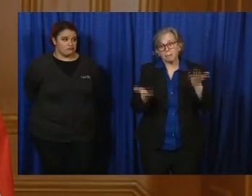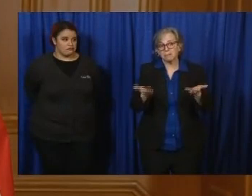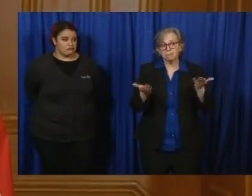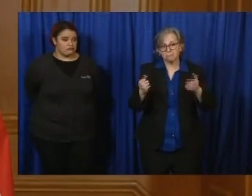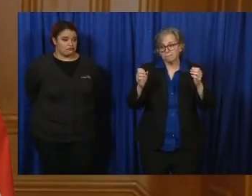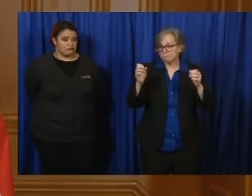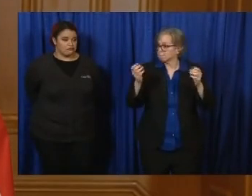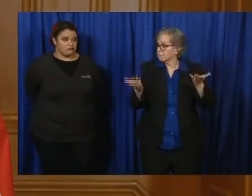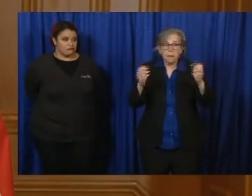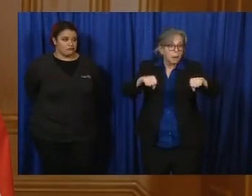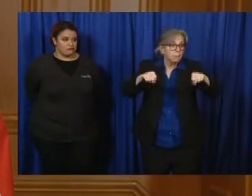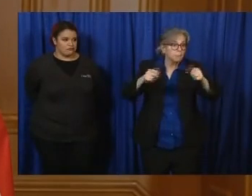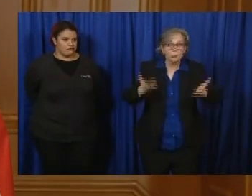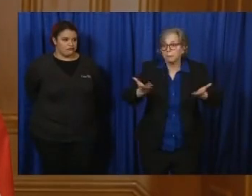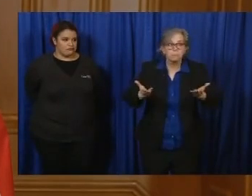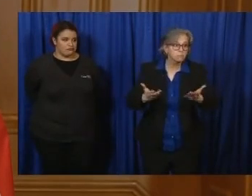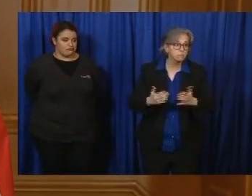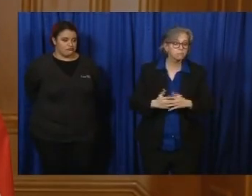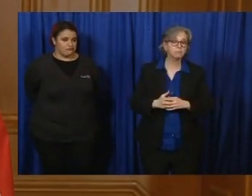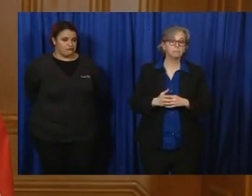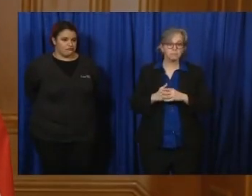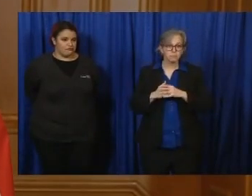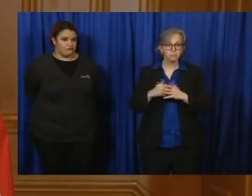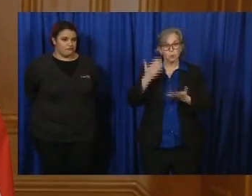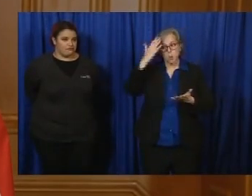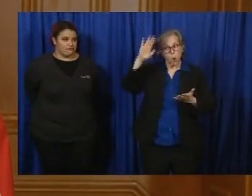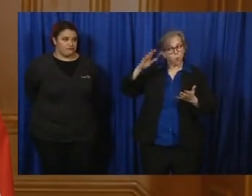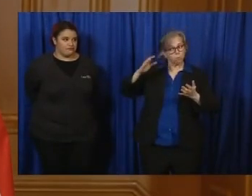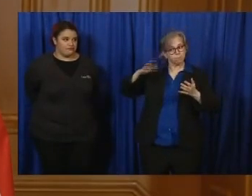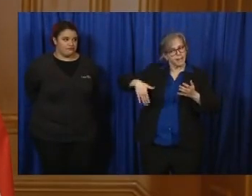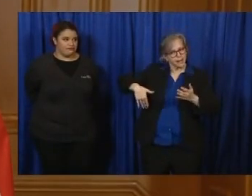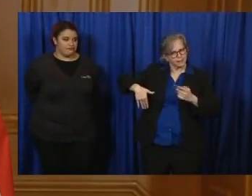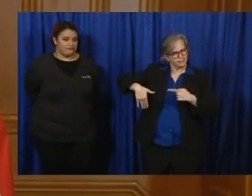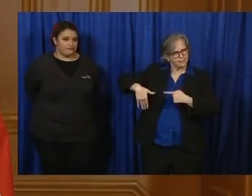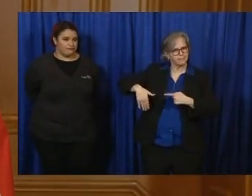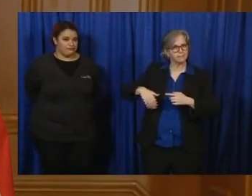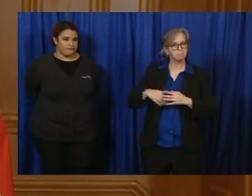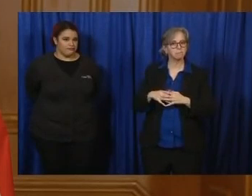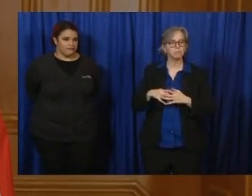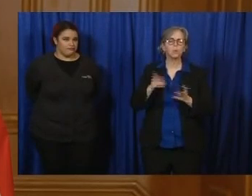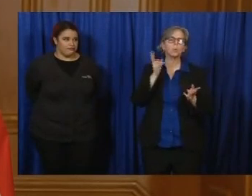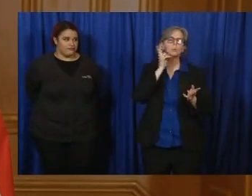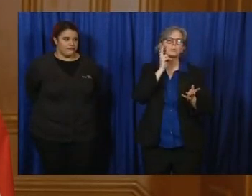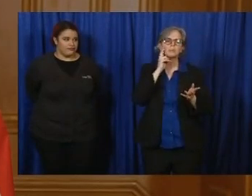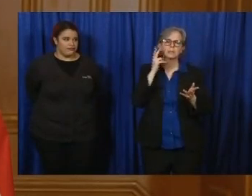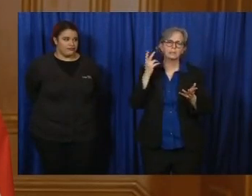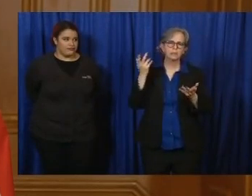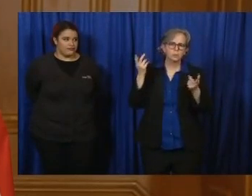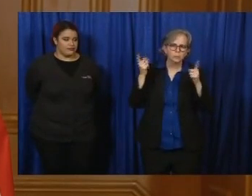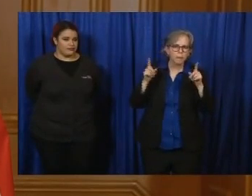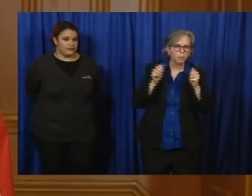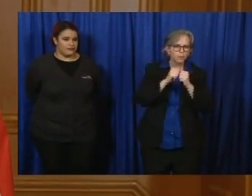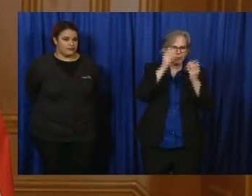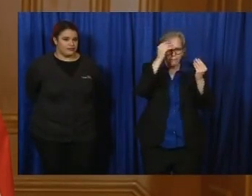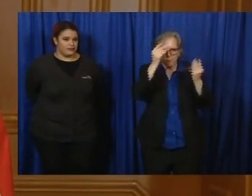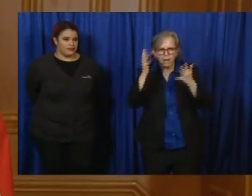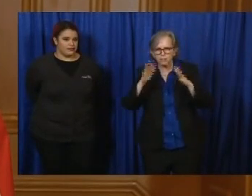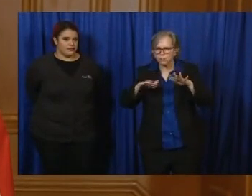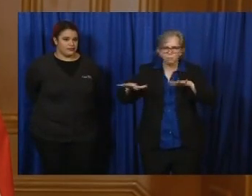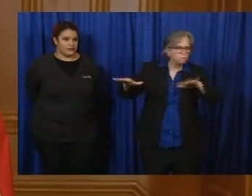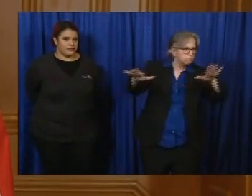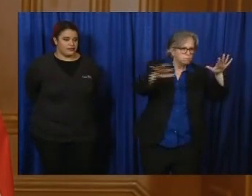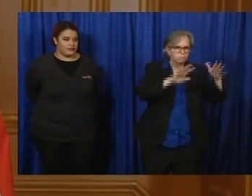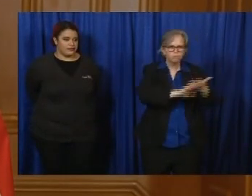certainly possible. We just don't know yet till we see exactly where we are. The initial decision